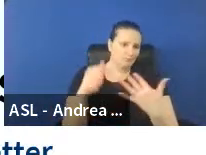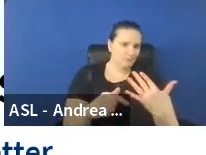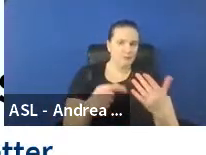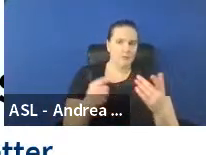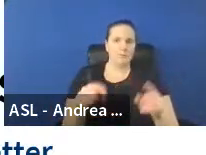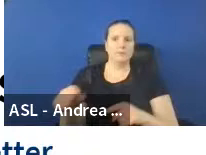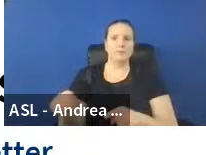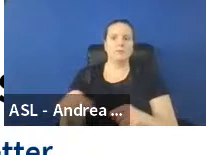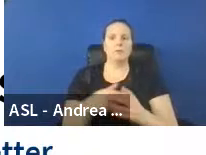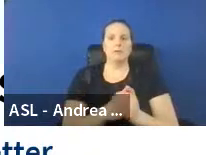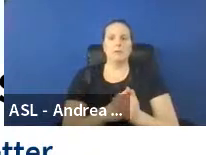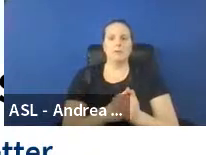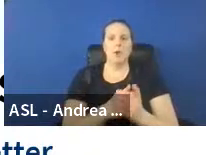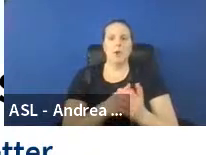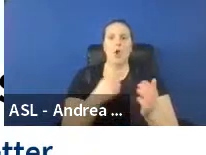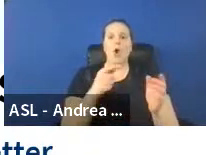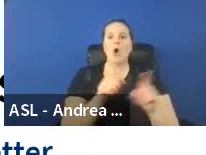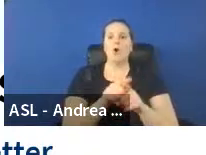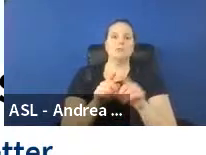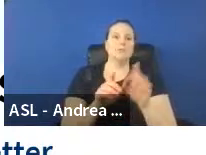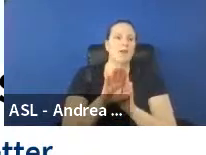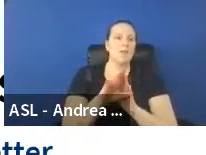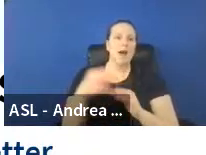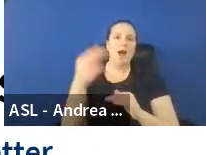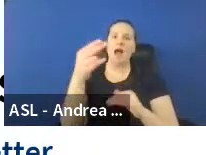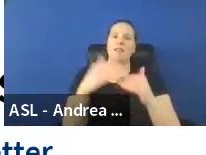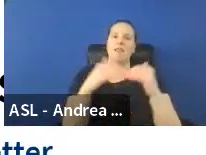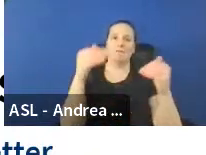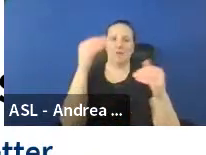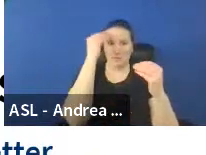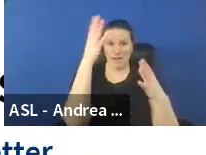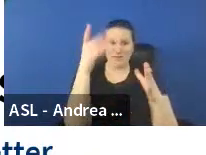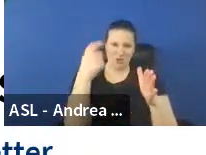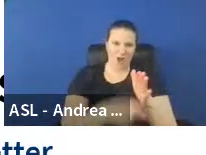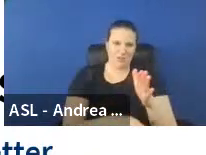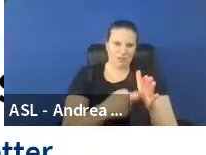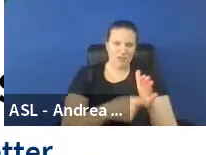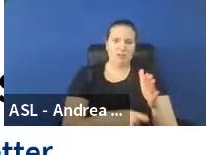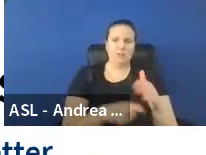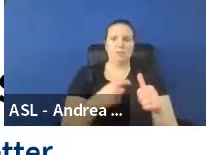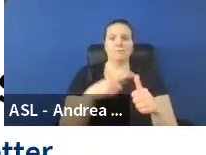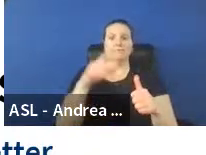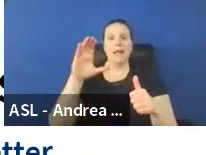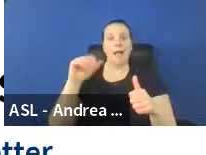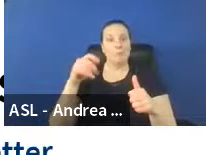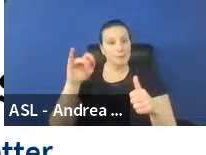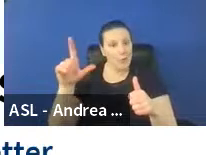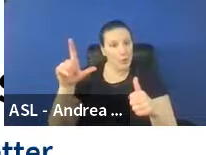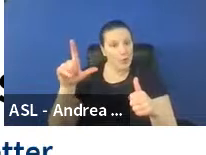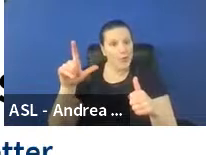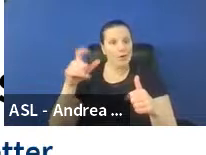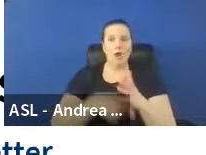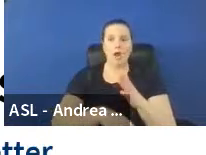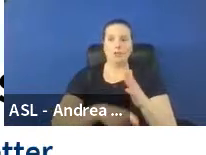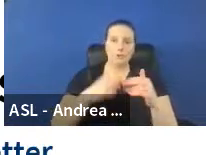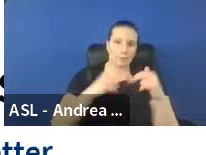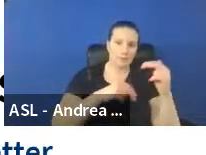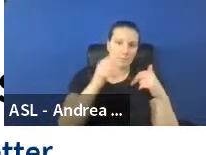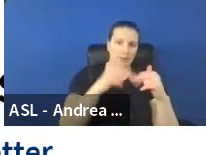then we also developed high-level information about costs, both capital costs, so the cost to build a